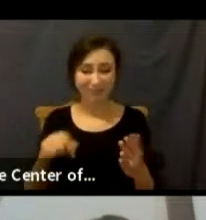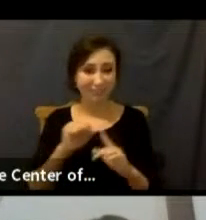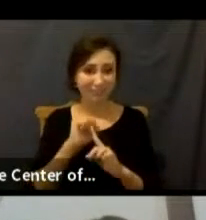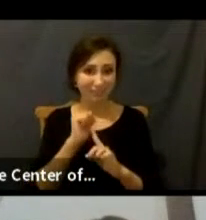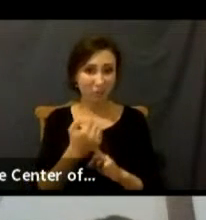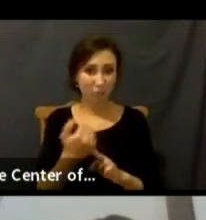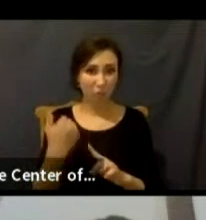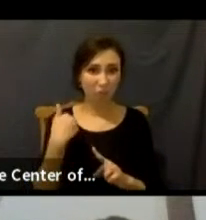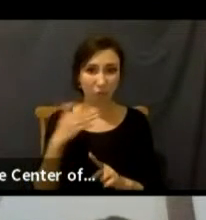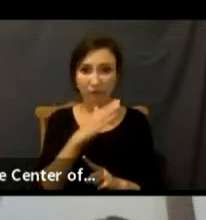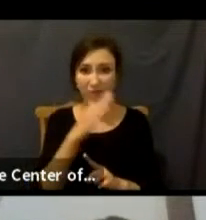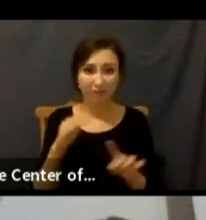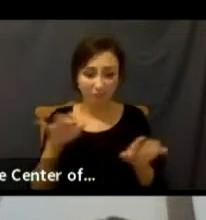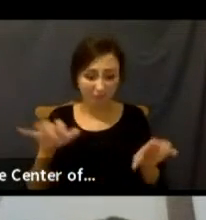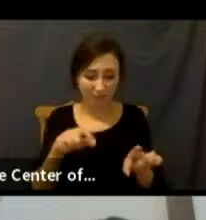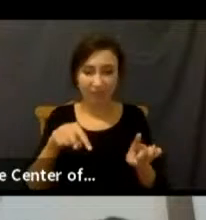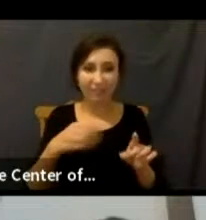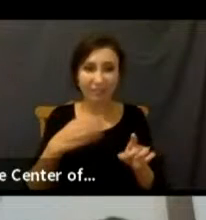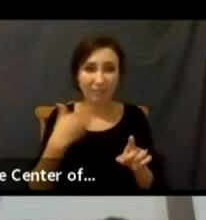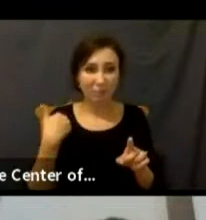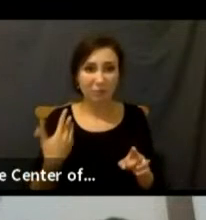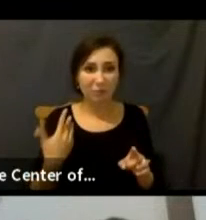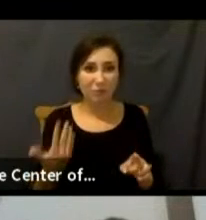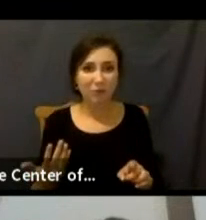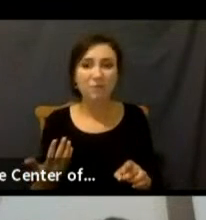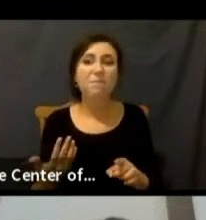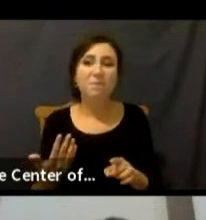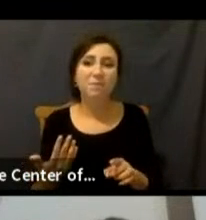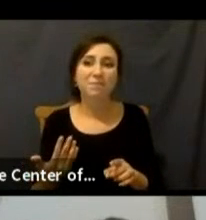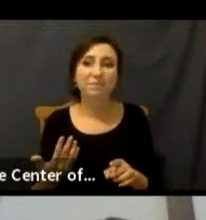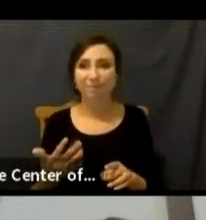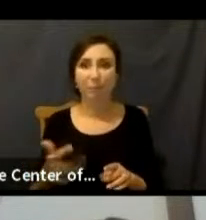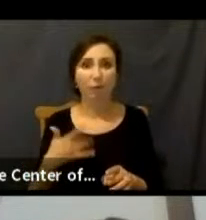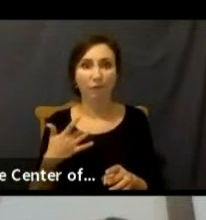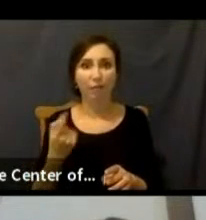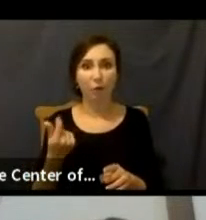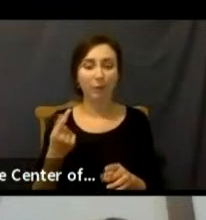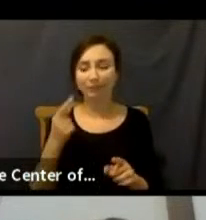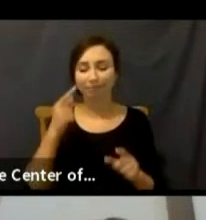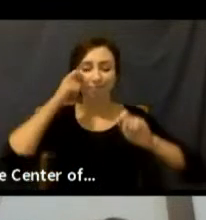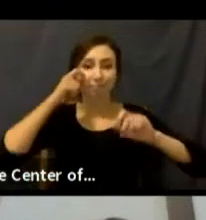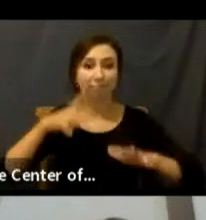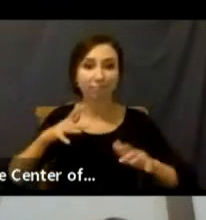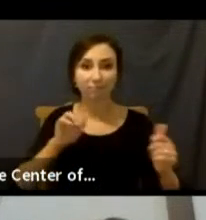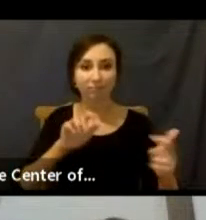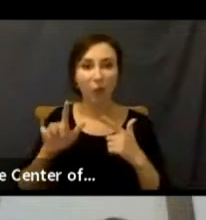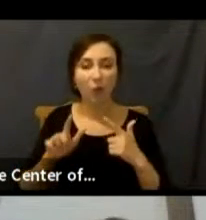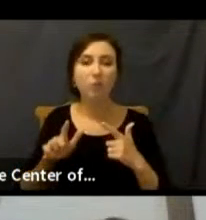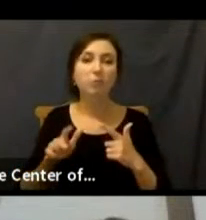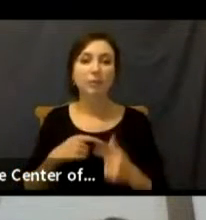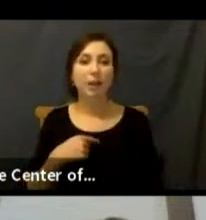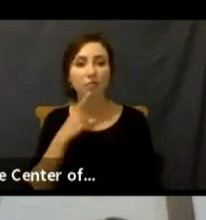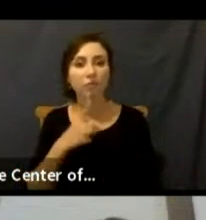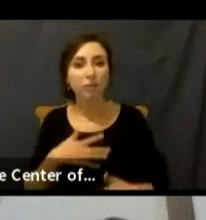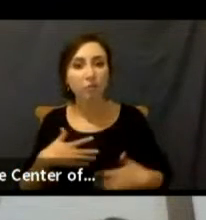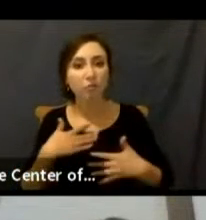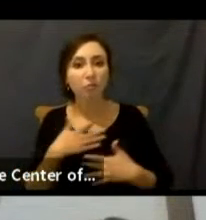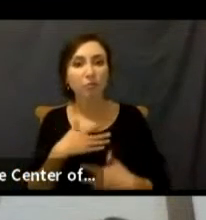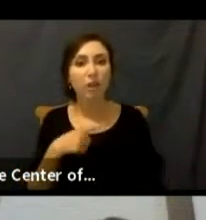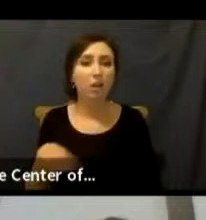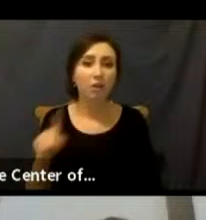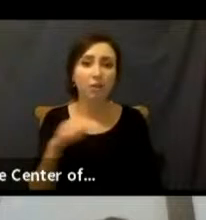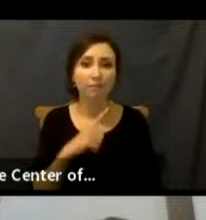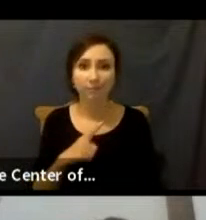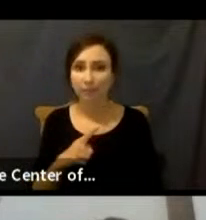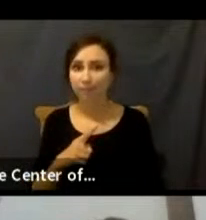never done this before. And so this kind of blindsided all of us, but I do really appreciate all of you stepping up